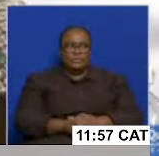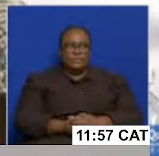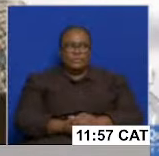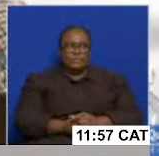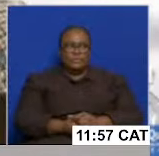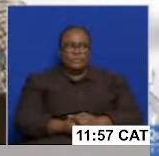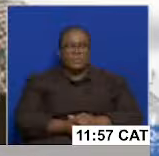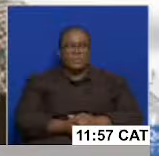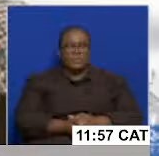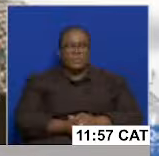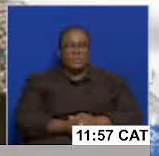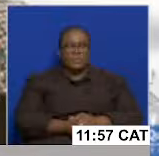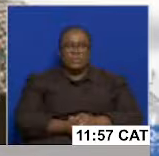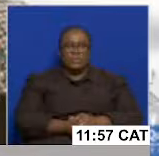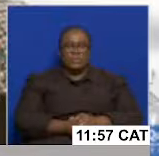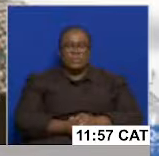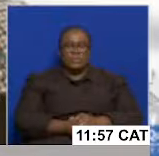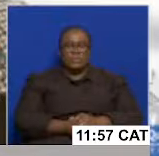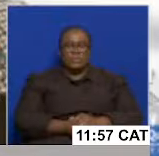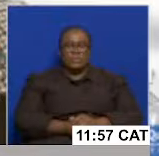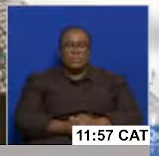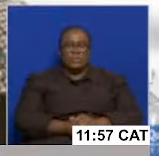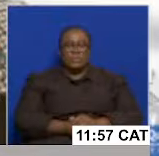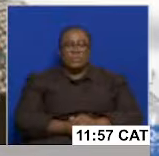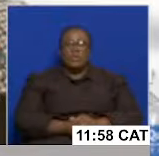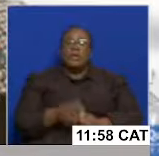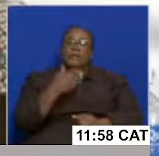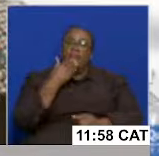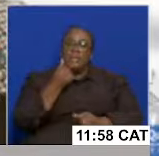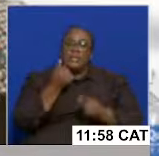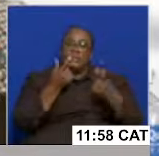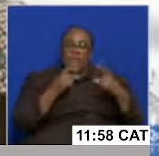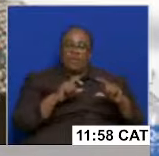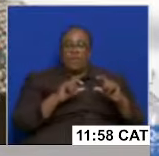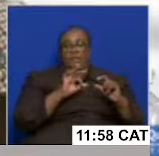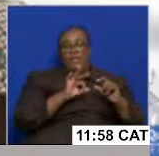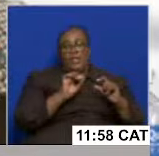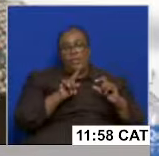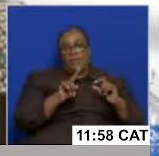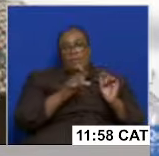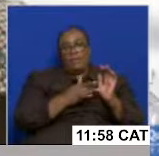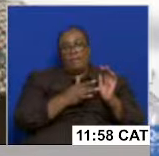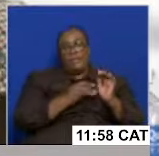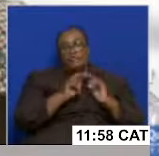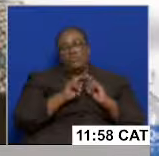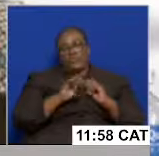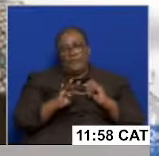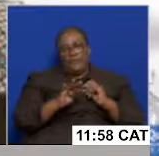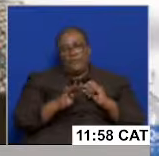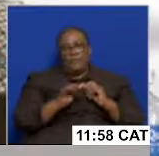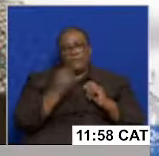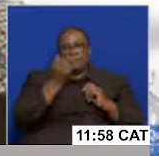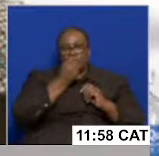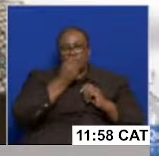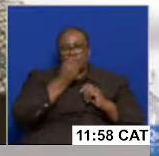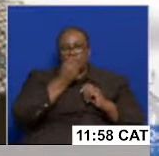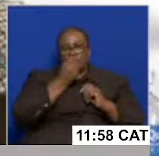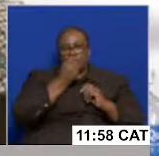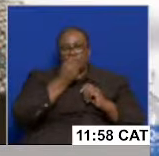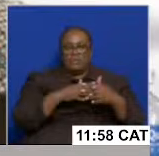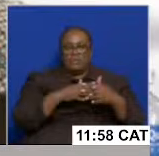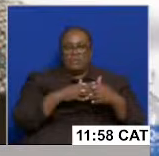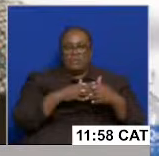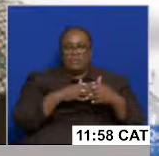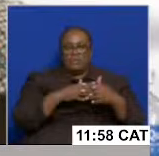Could you please turn back to paragraph 31 on page 24? Sorry about the mix-up. Page 24, paragraph